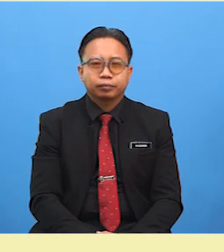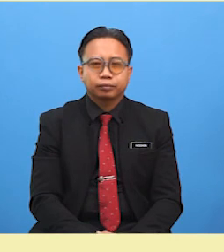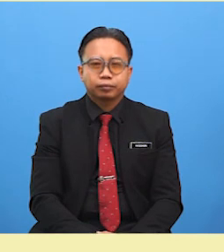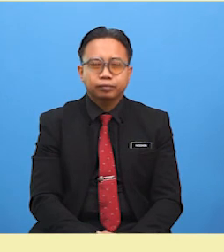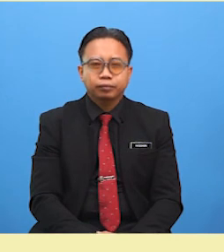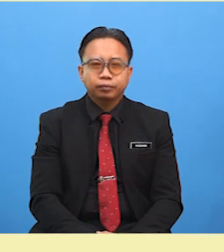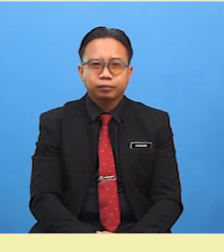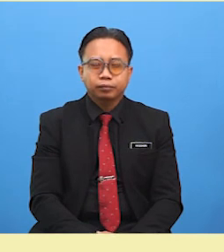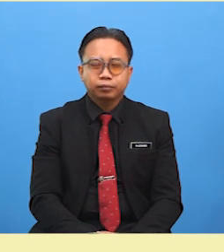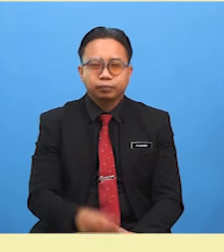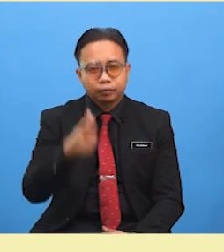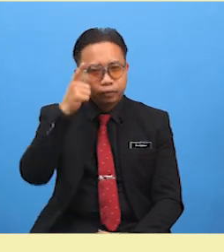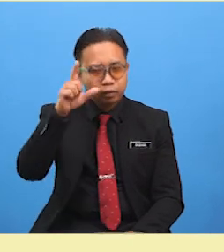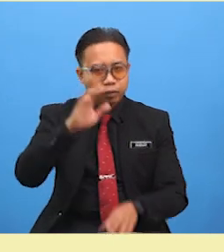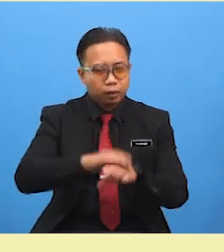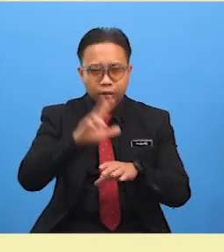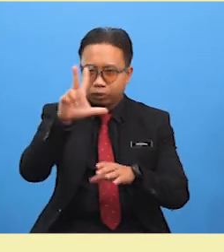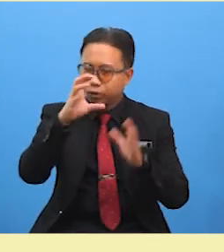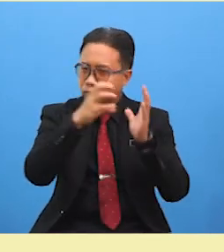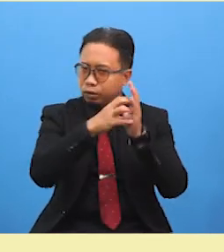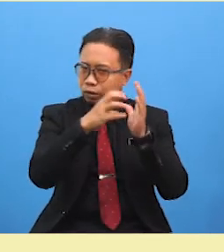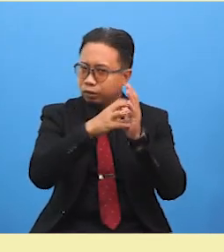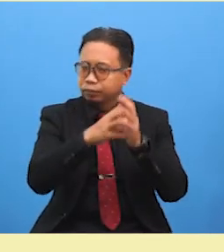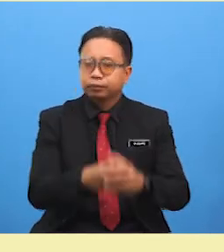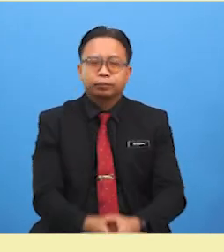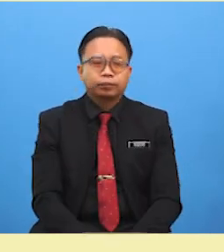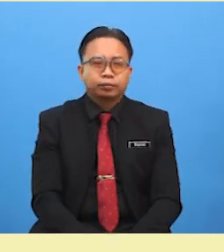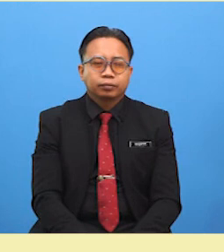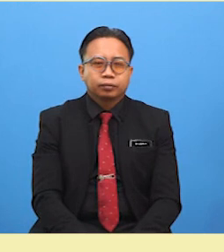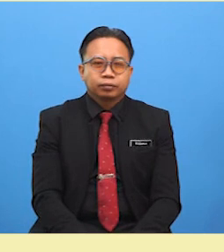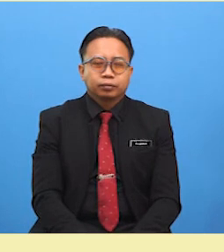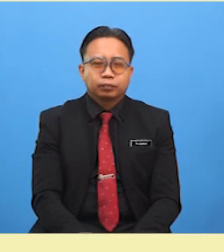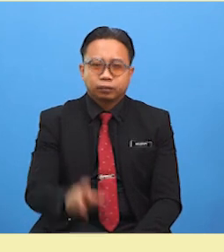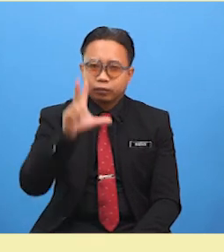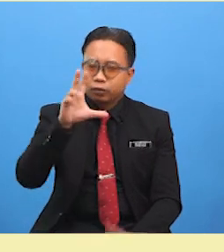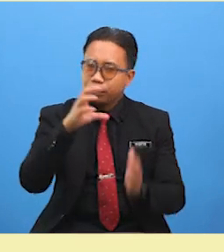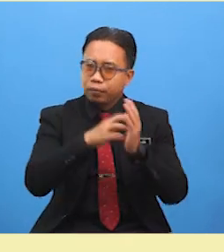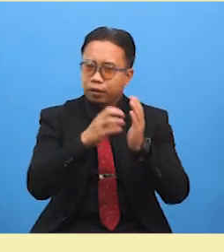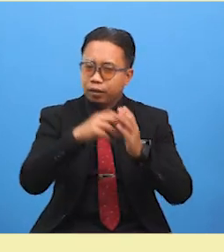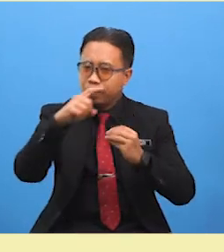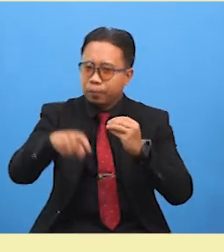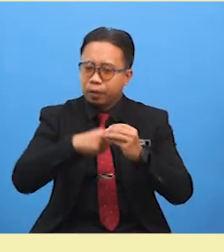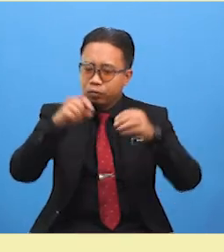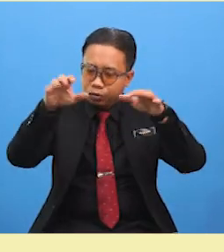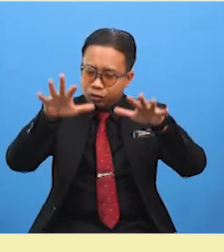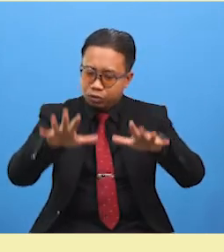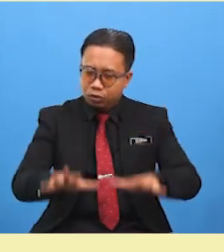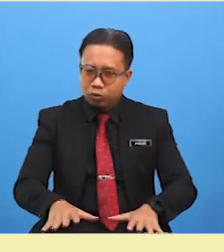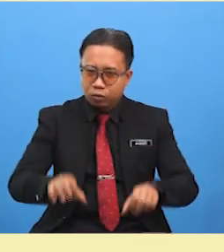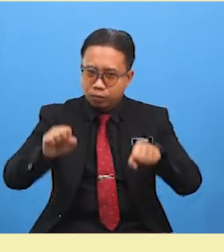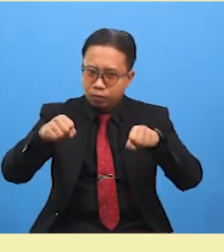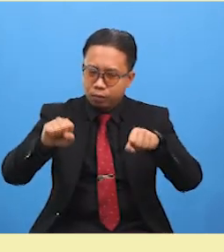For this one, we are going to look at the third paragraph. And the third paragraph is about snowmobiles.